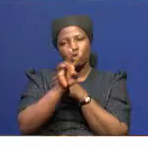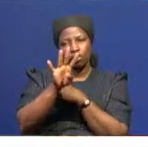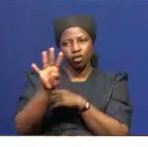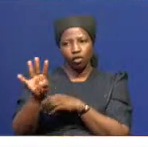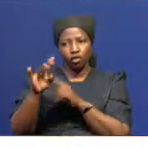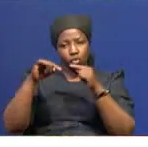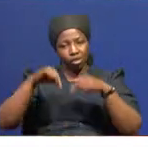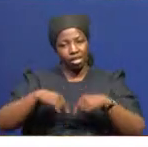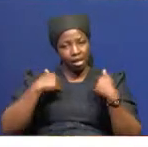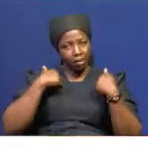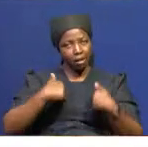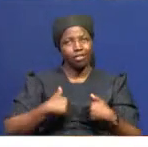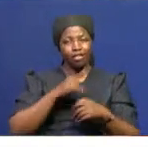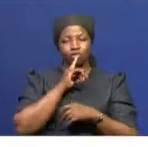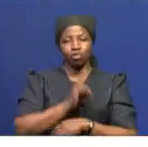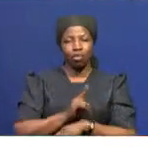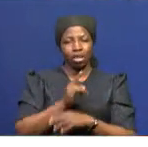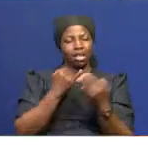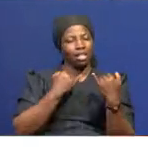have today directed the